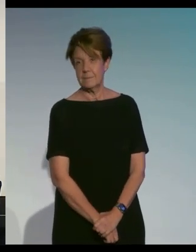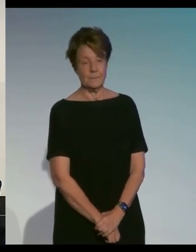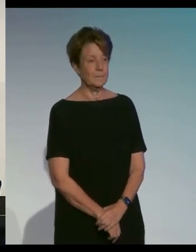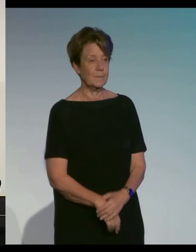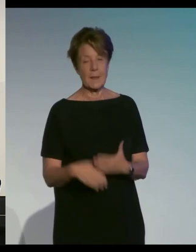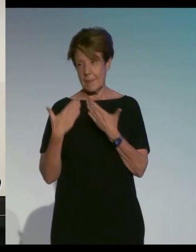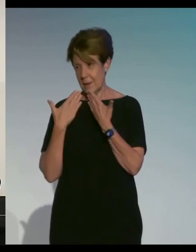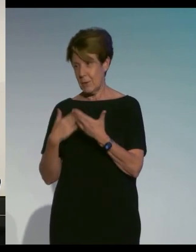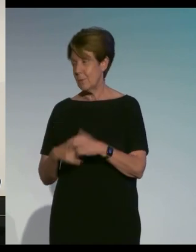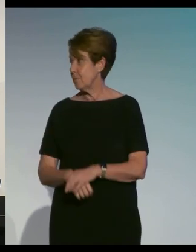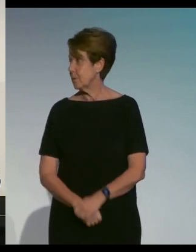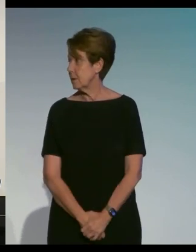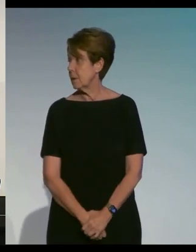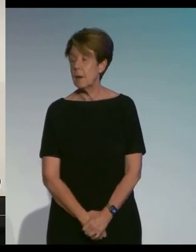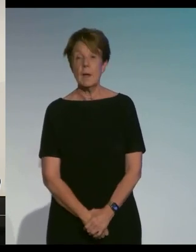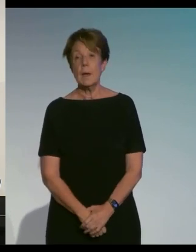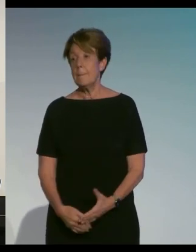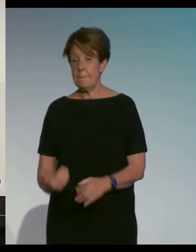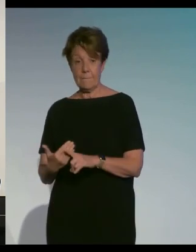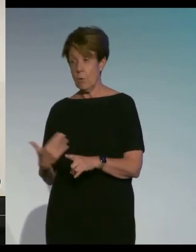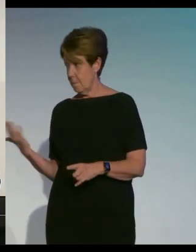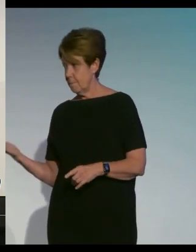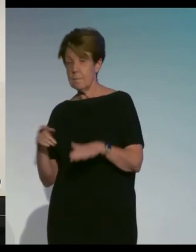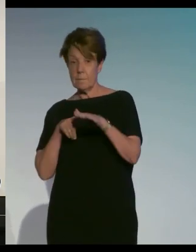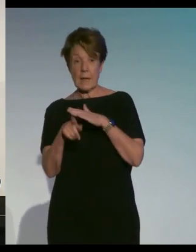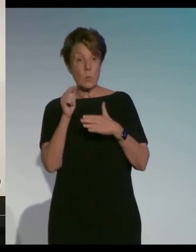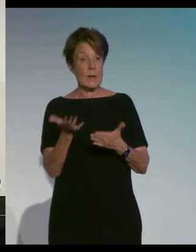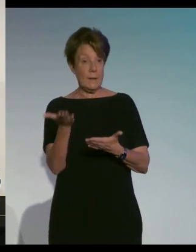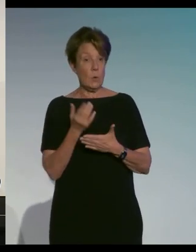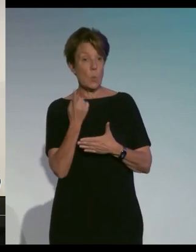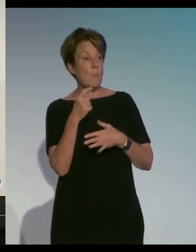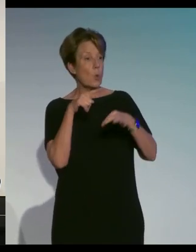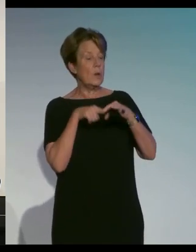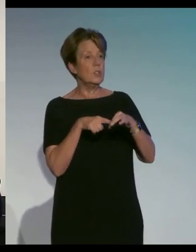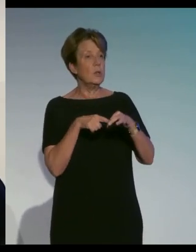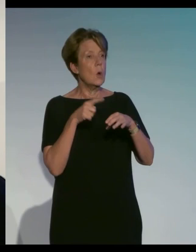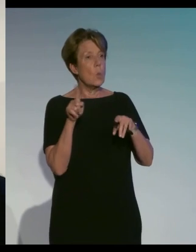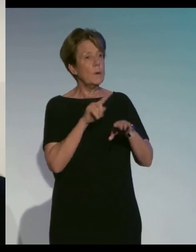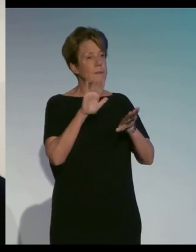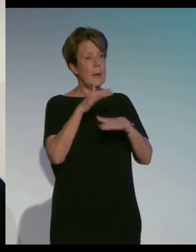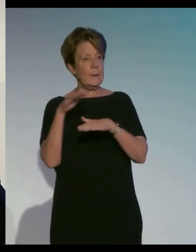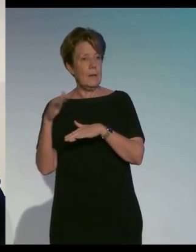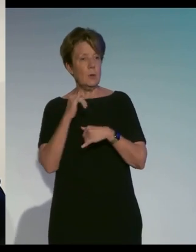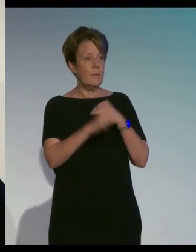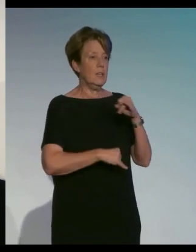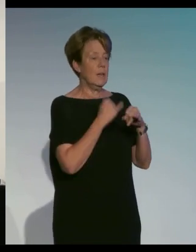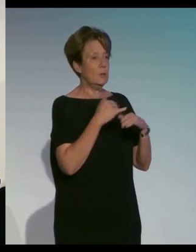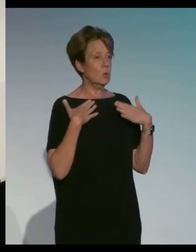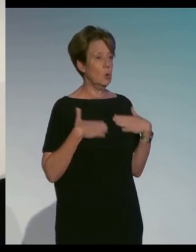thank you. Before I let you go, Michael, can give you one more question, which is, what are the limitations of international human rights